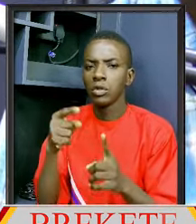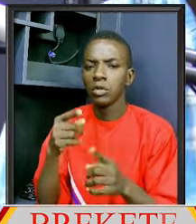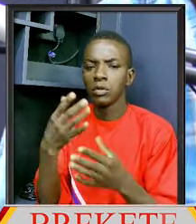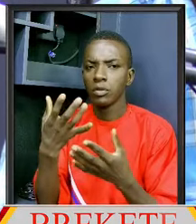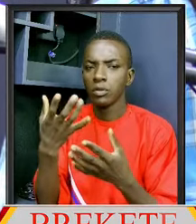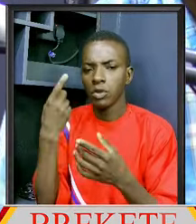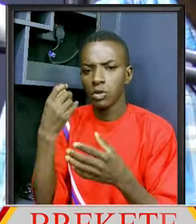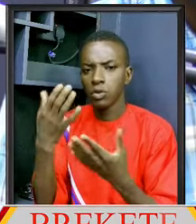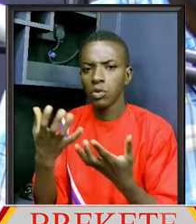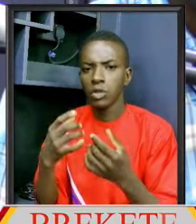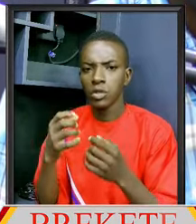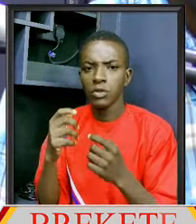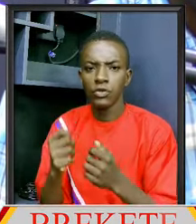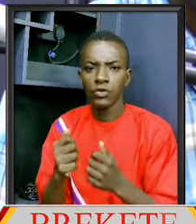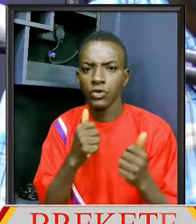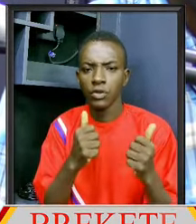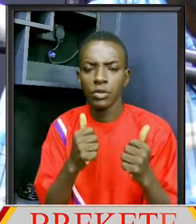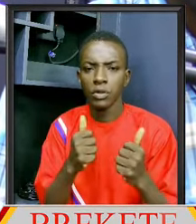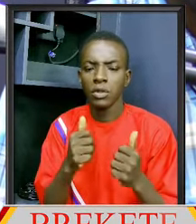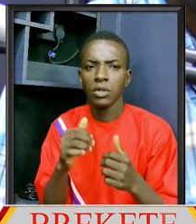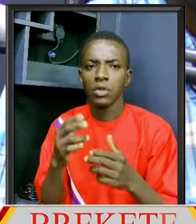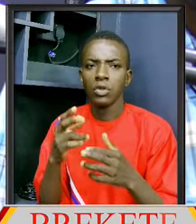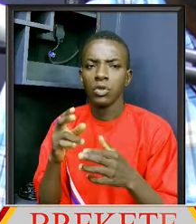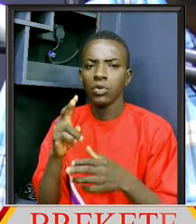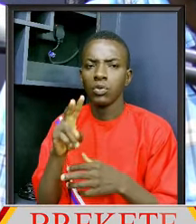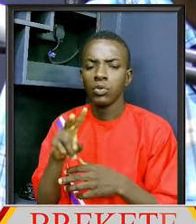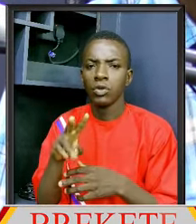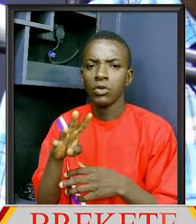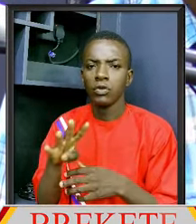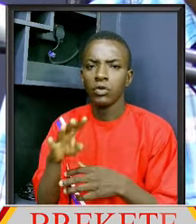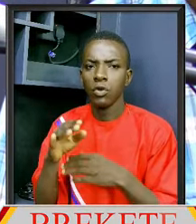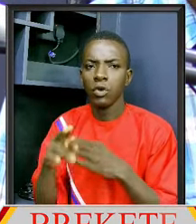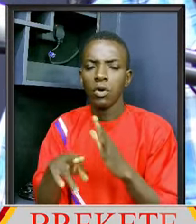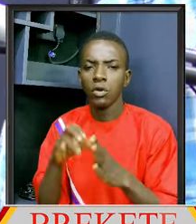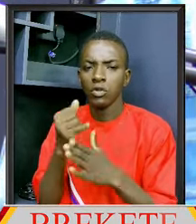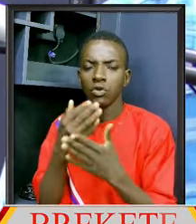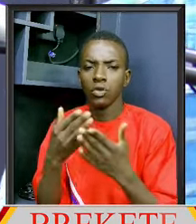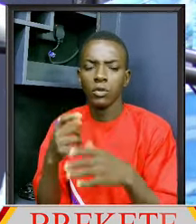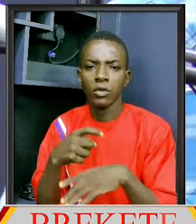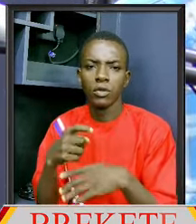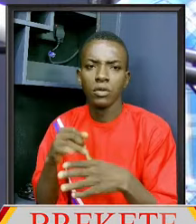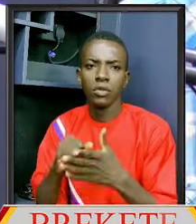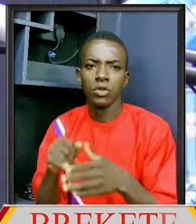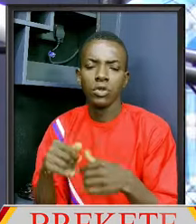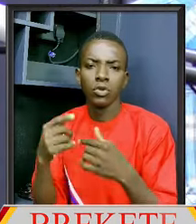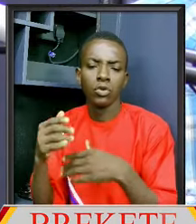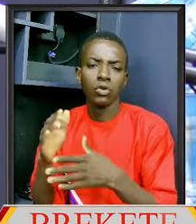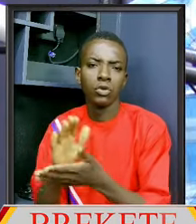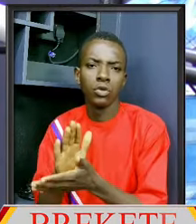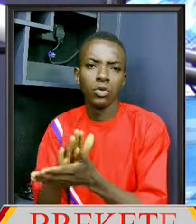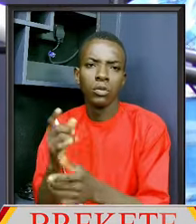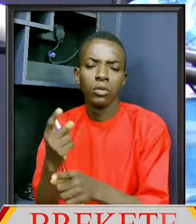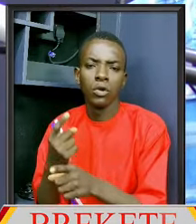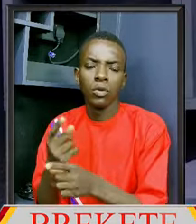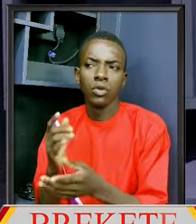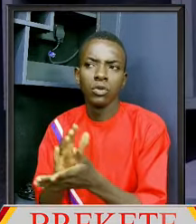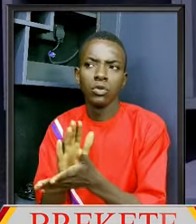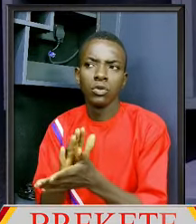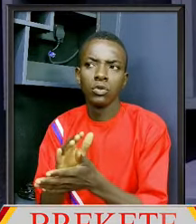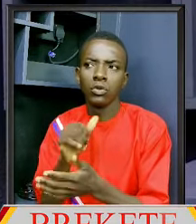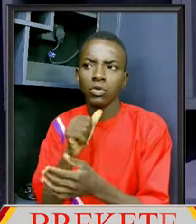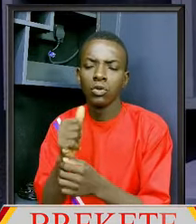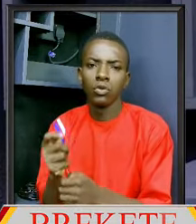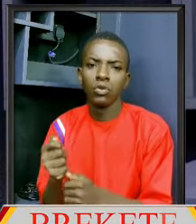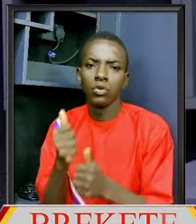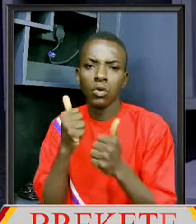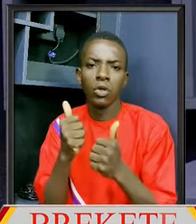want them sharp. You go another person tell you 24 hours. Sometimes also, some of them away go school, proper school. You know the una know